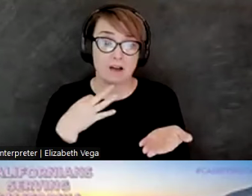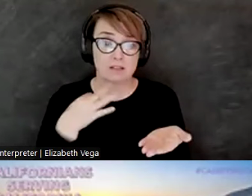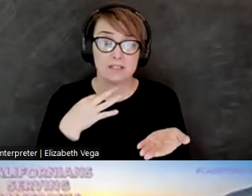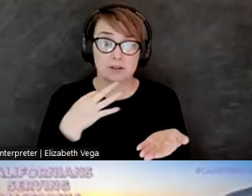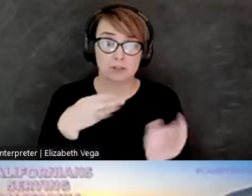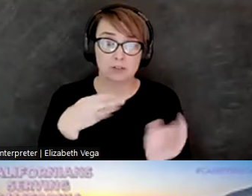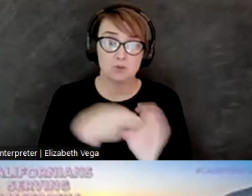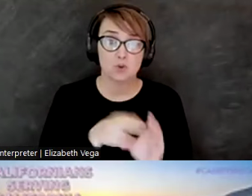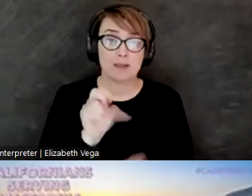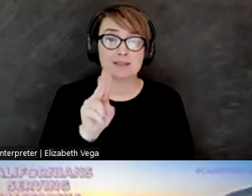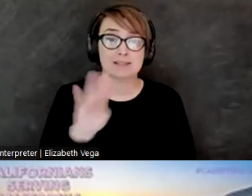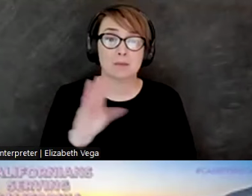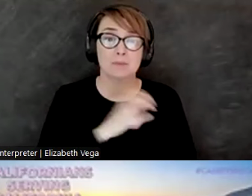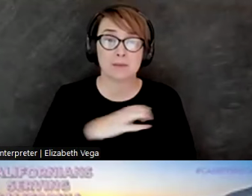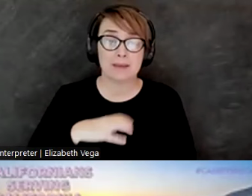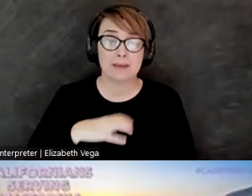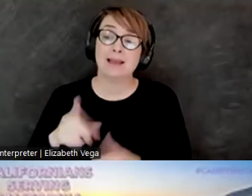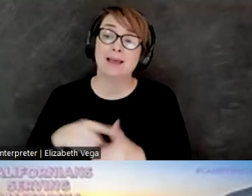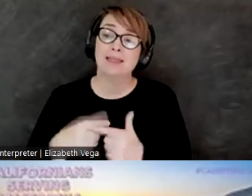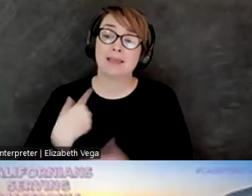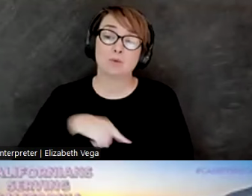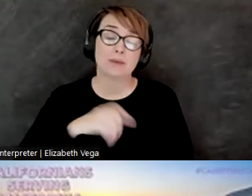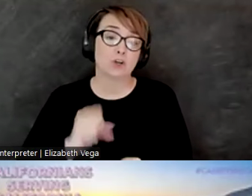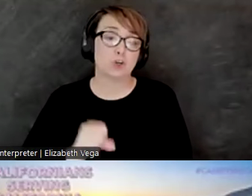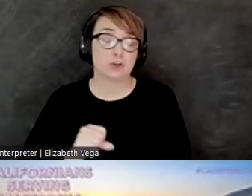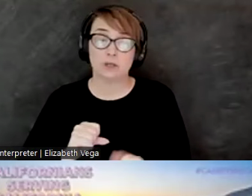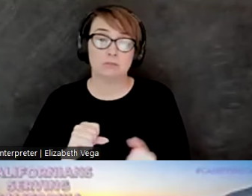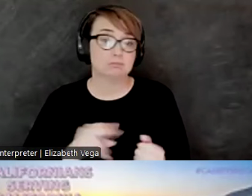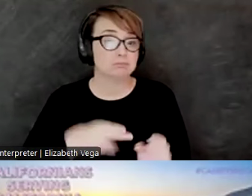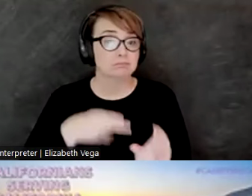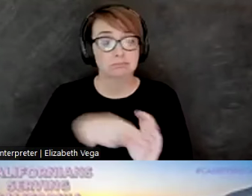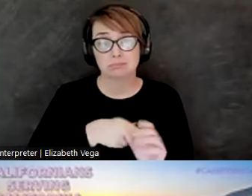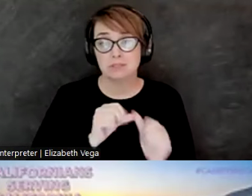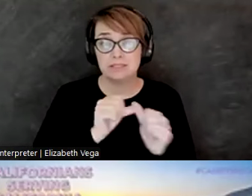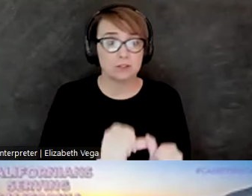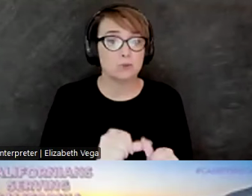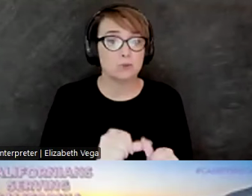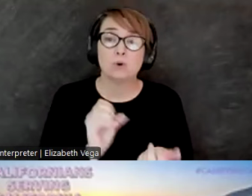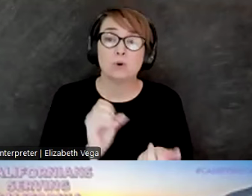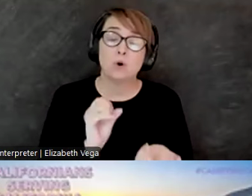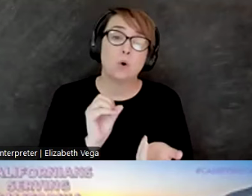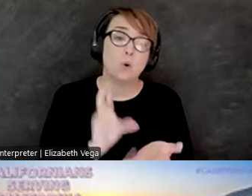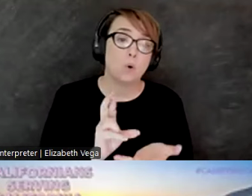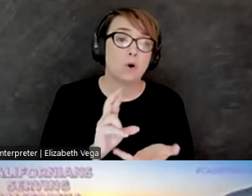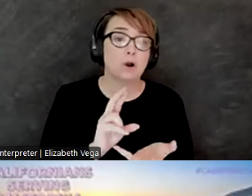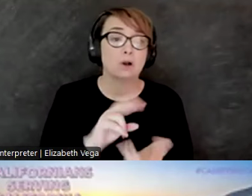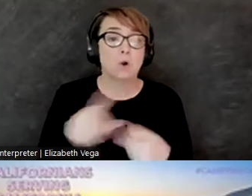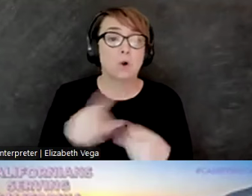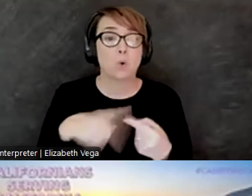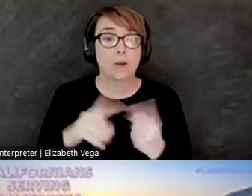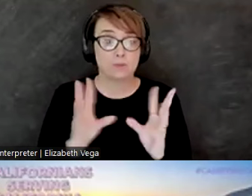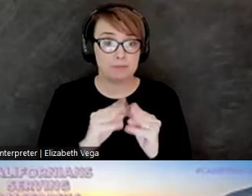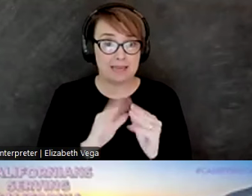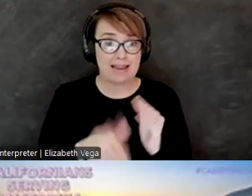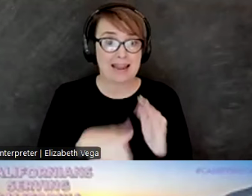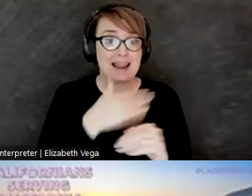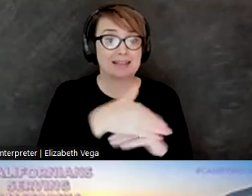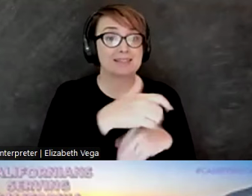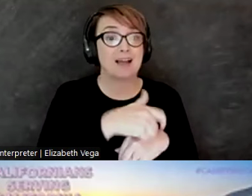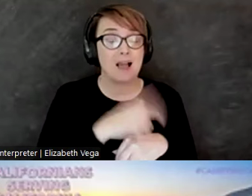can then be part of it if that's the way it goes. Or then, when we meet the next time as a full committee,